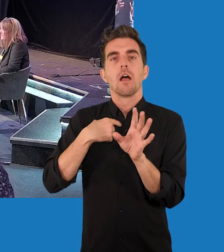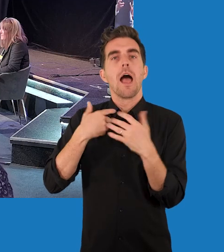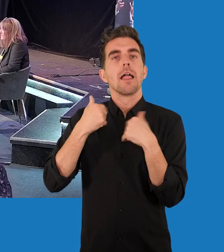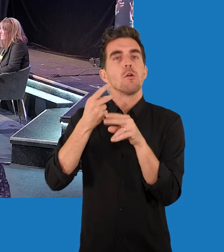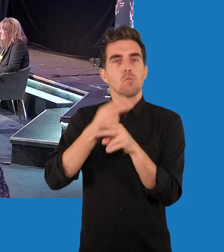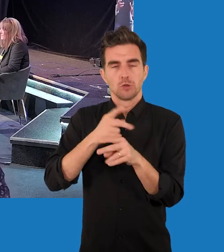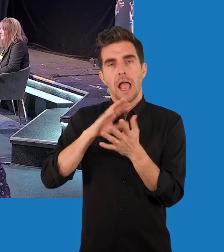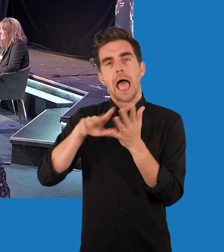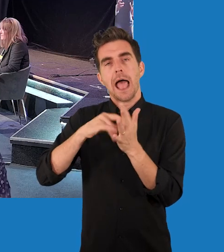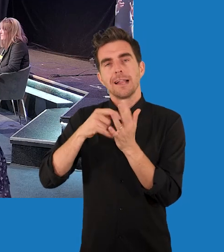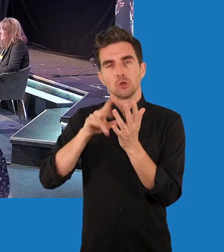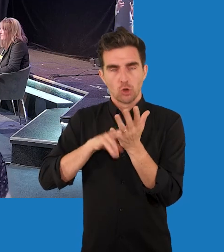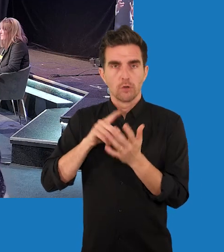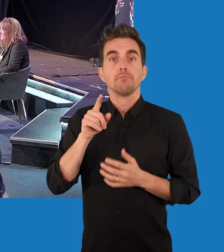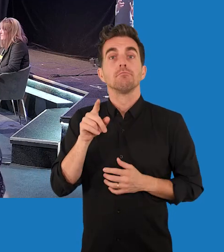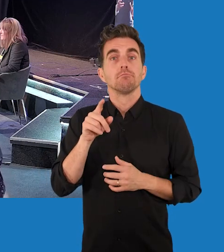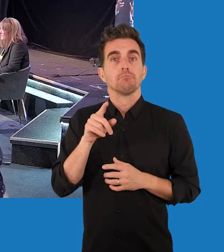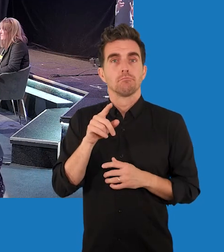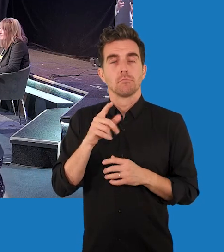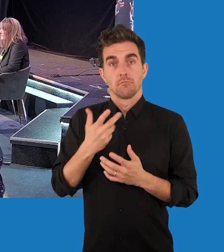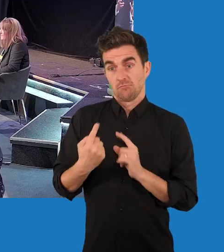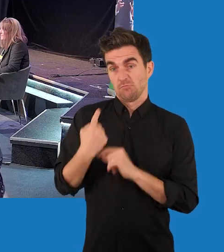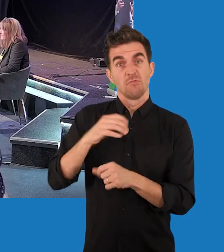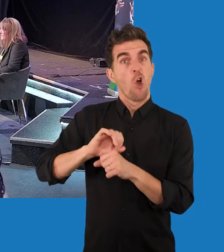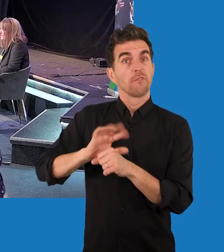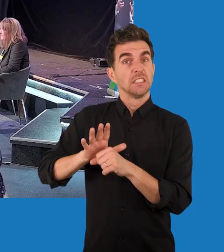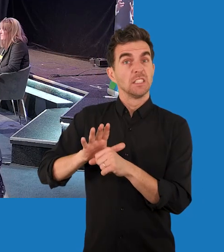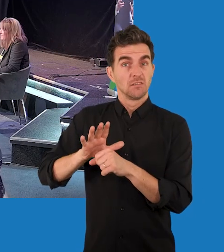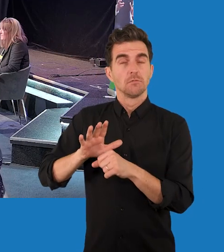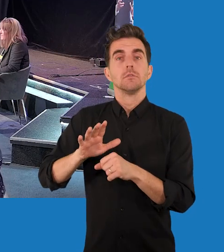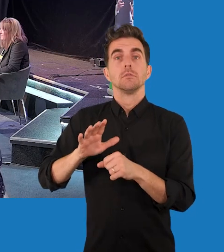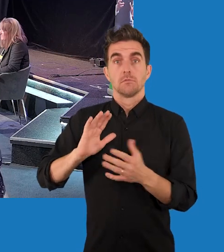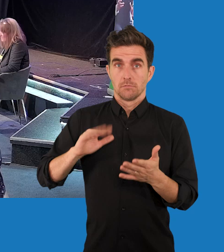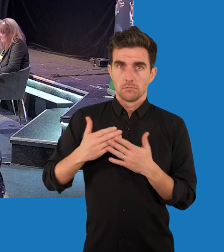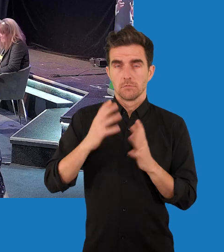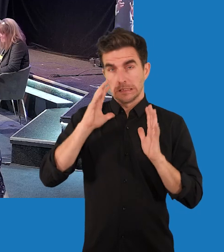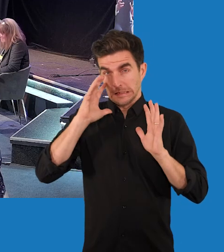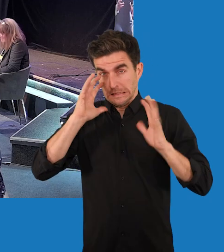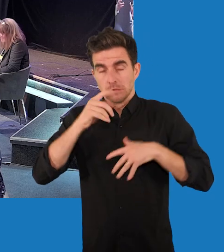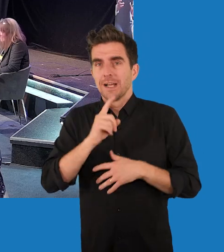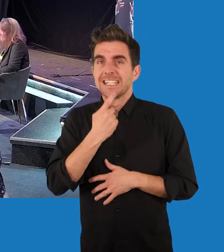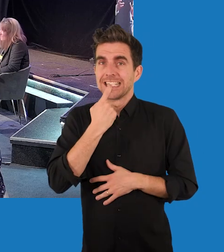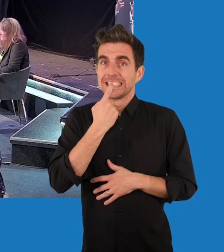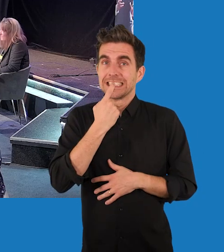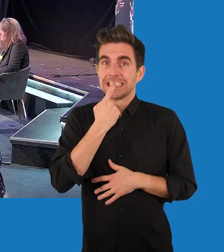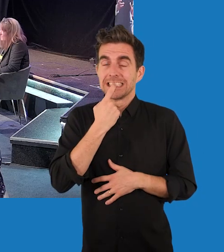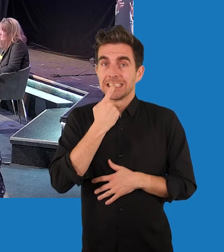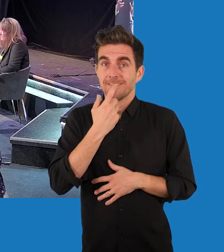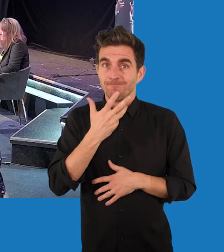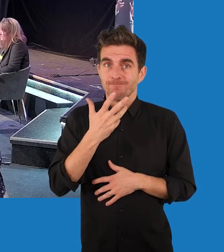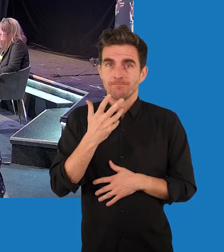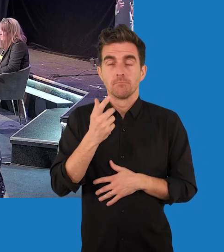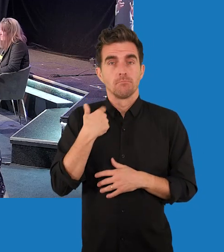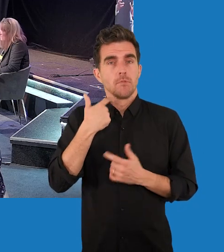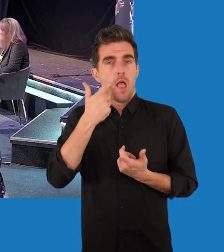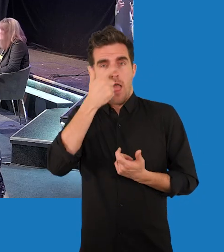Health Watch in Wandsworth. Could you say something about, one of the things that came out of the COVID period was a real concern about dental